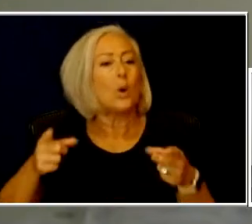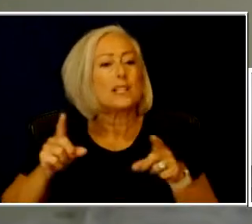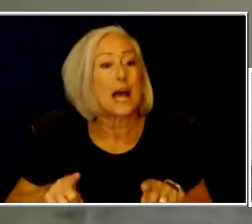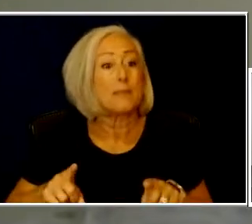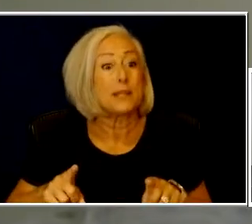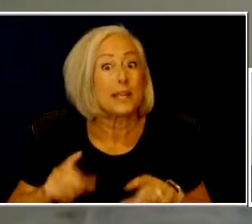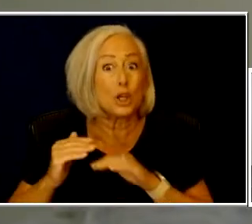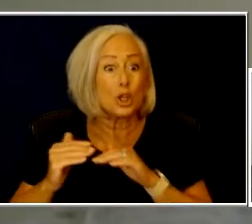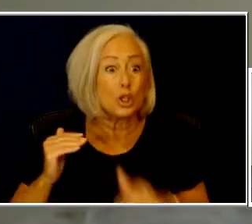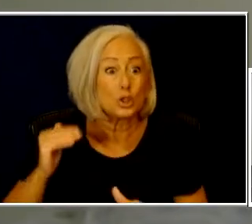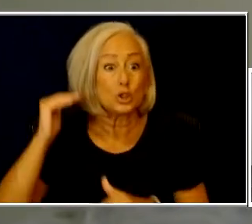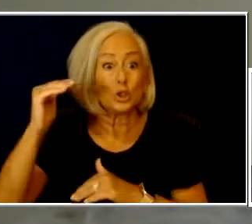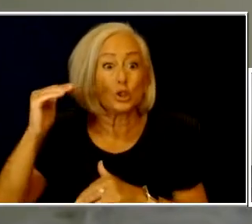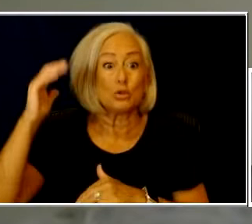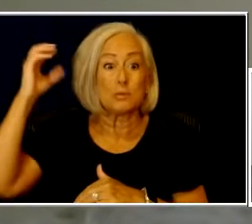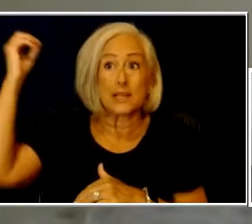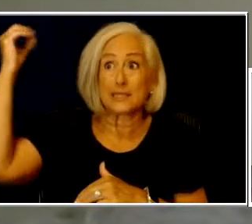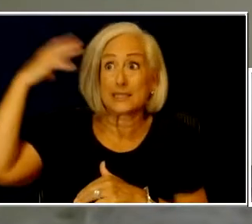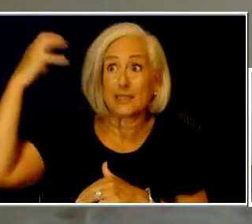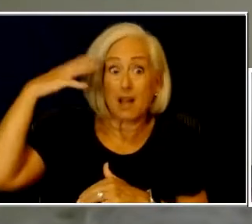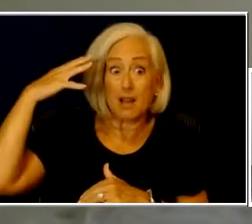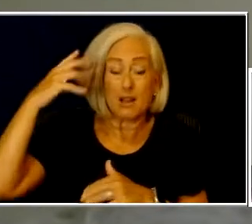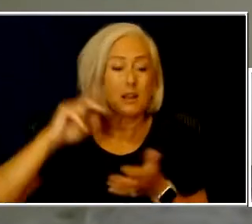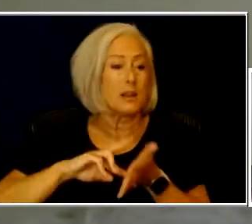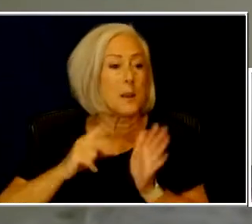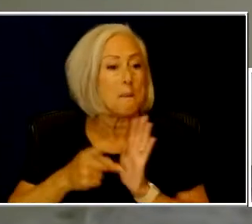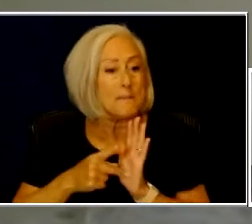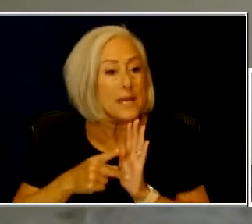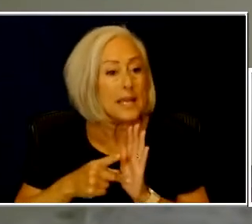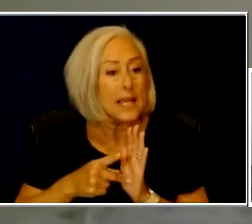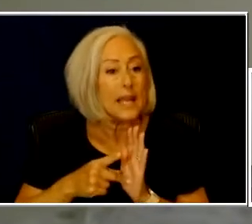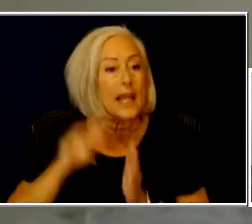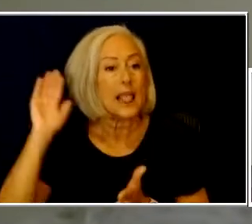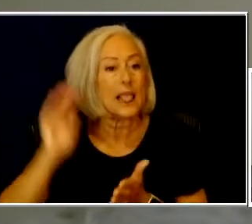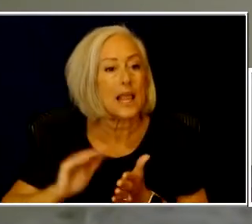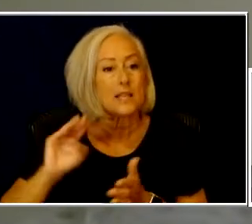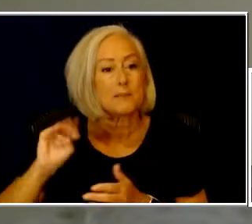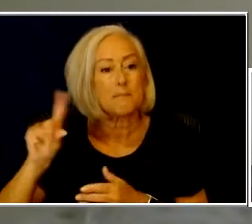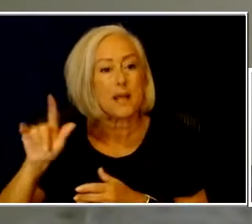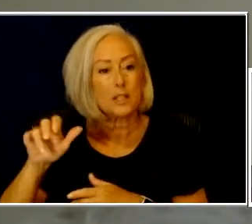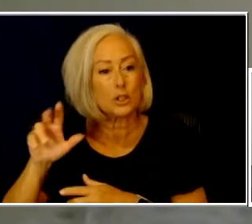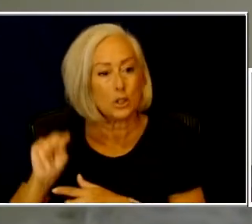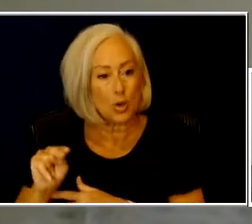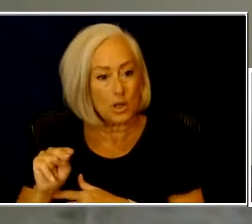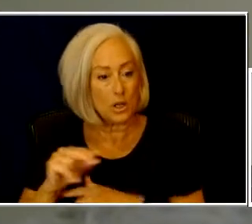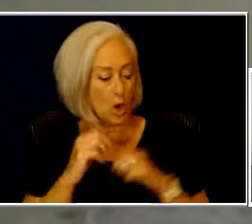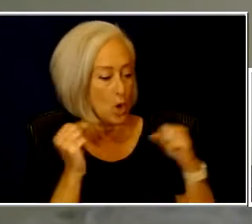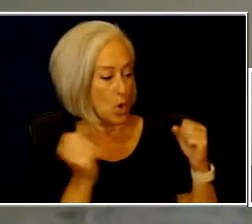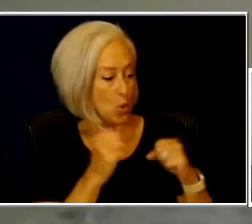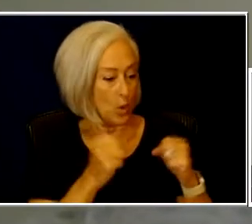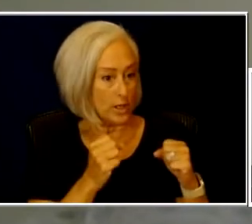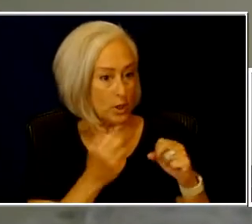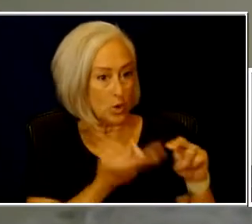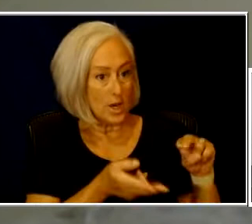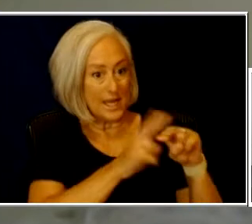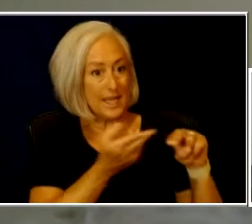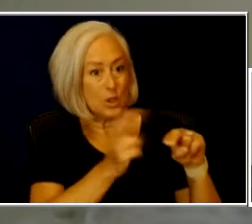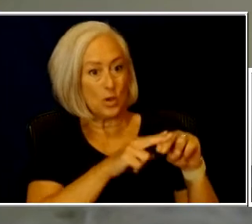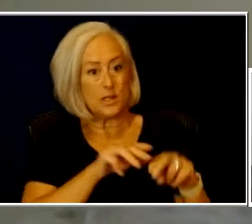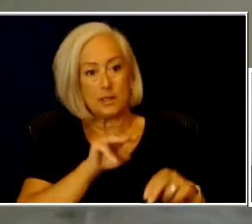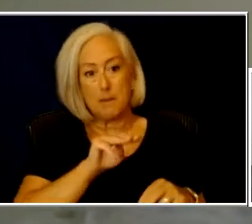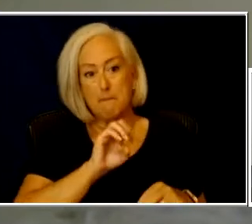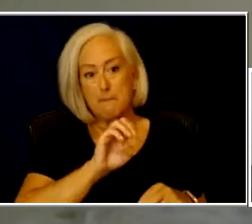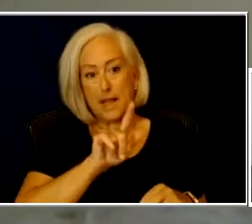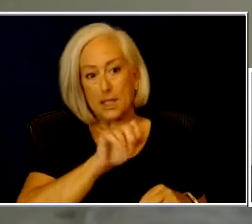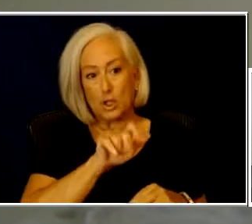sunlight, we have less melatonin production, whereas in the winter, we may have increased melatonin production. So these folks aren't producing enough melatonin to